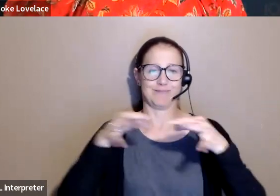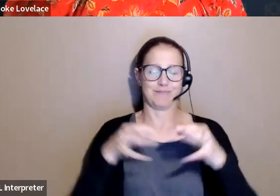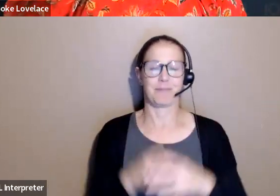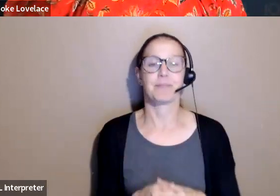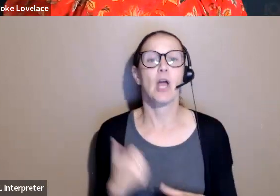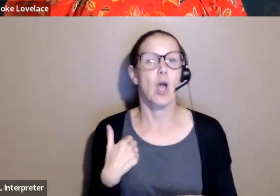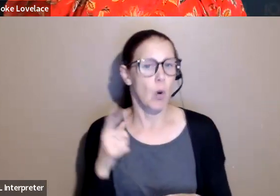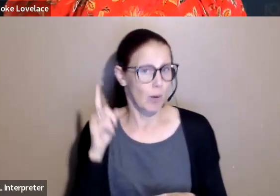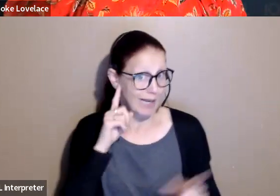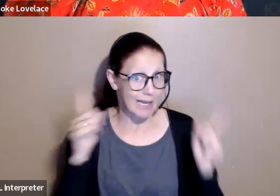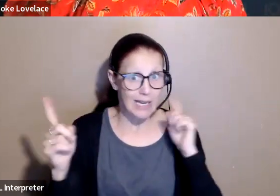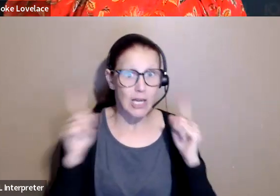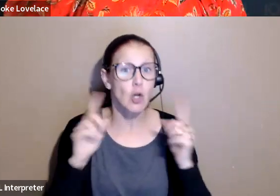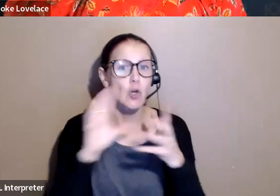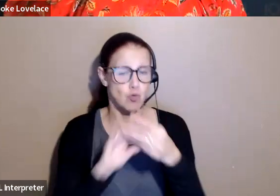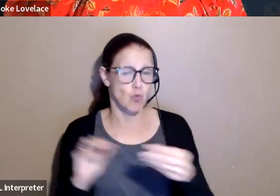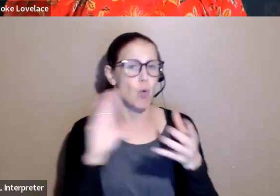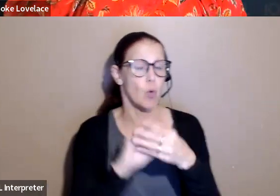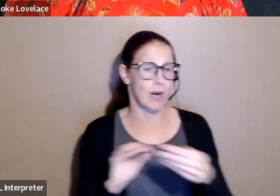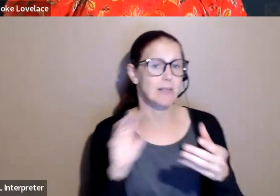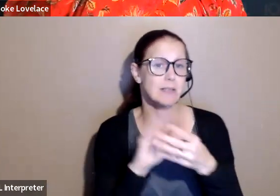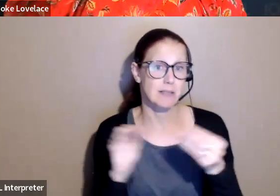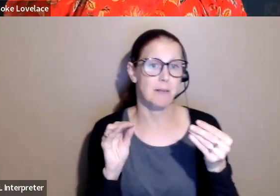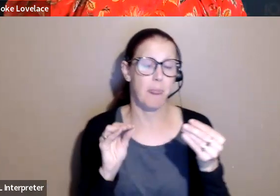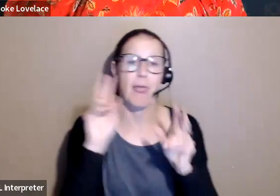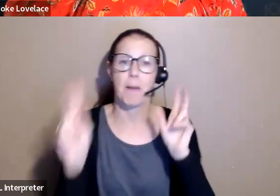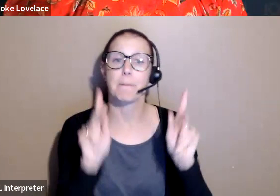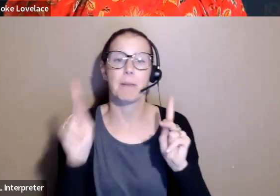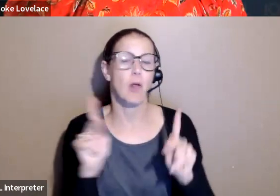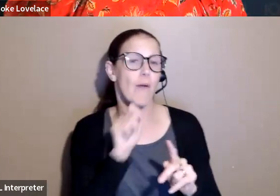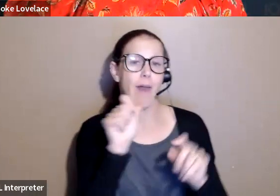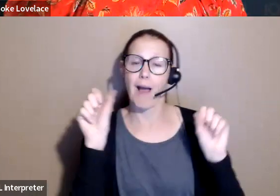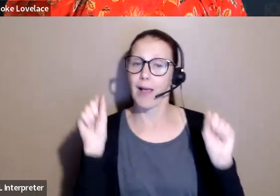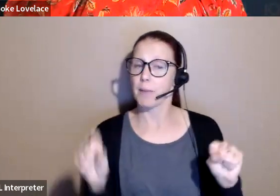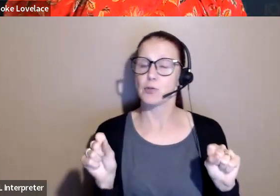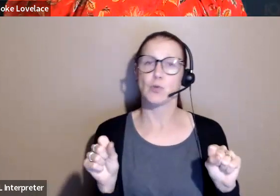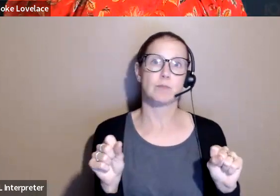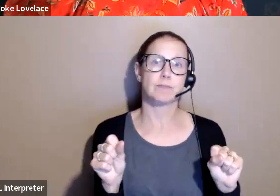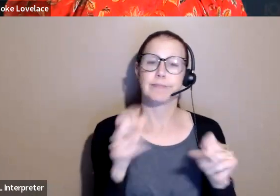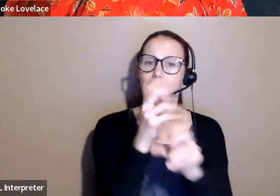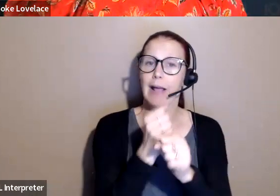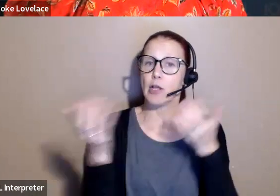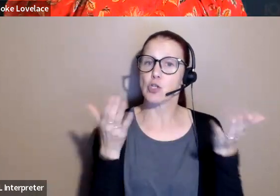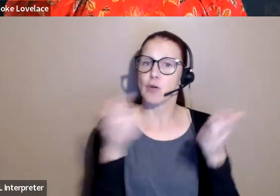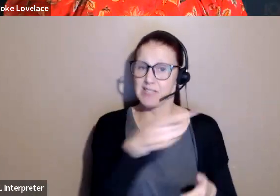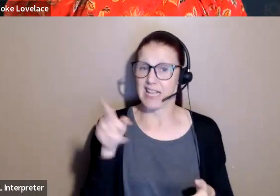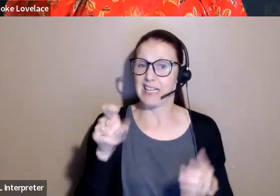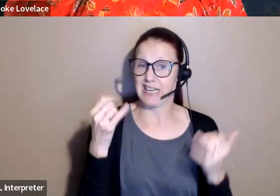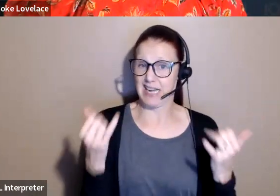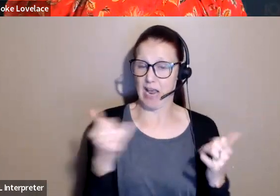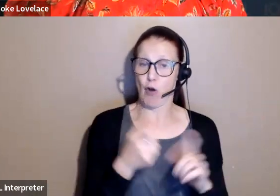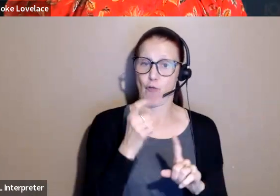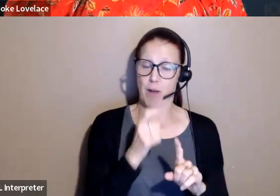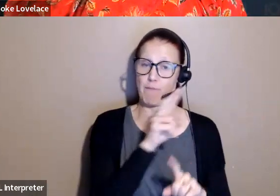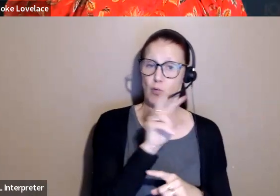do hear those stories too, that people are not able to get the services that they're needing right now from